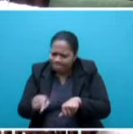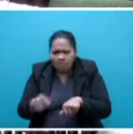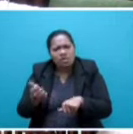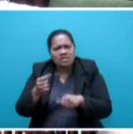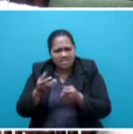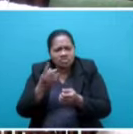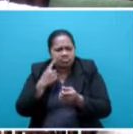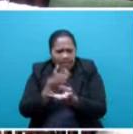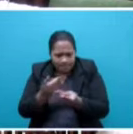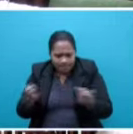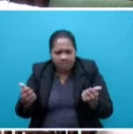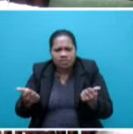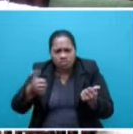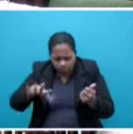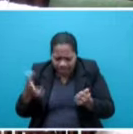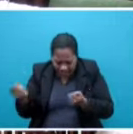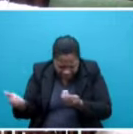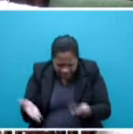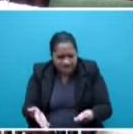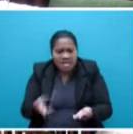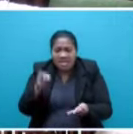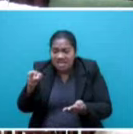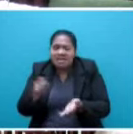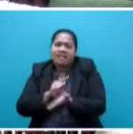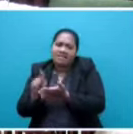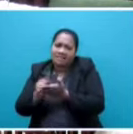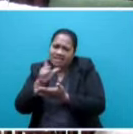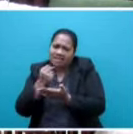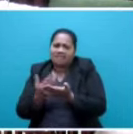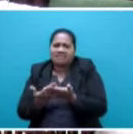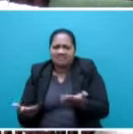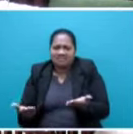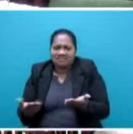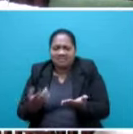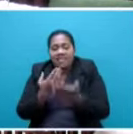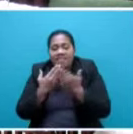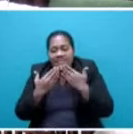House, and that amendment motion can come in later. Thank you, Honorable Speaker.